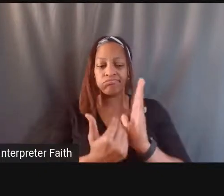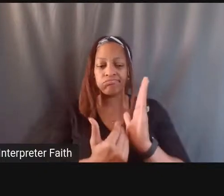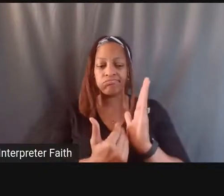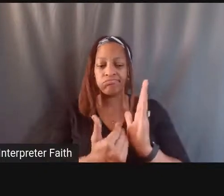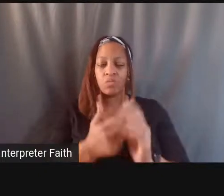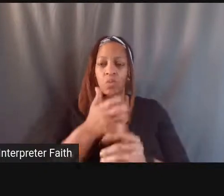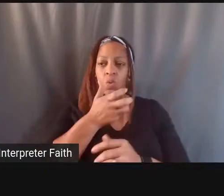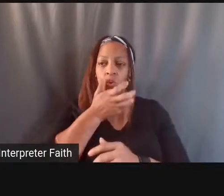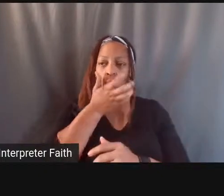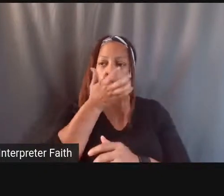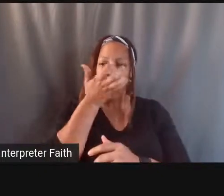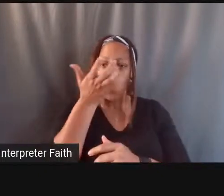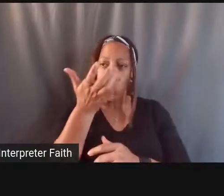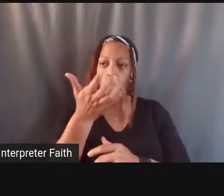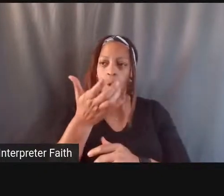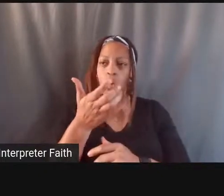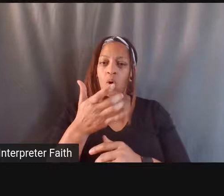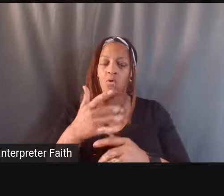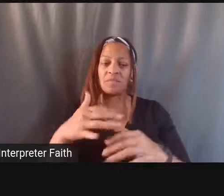pressure.